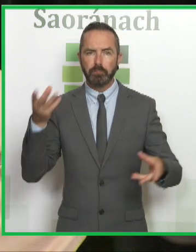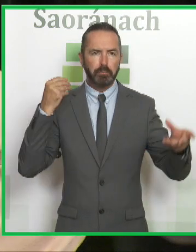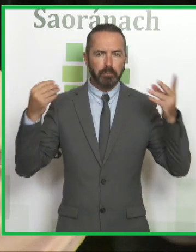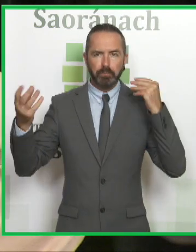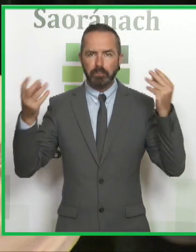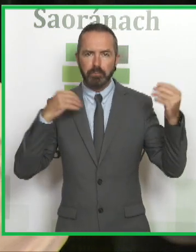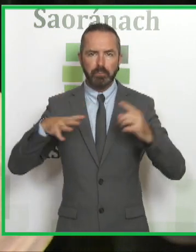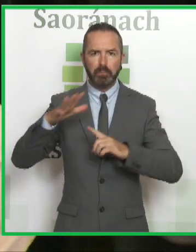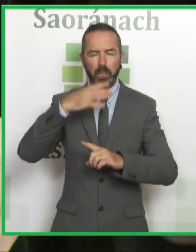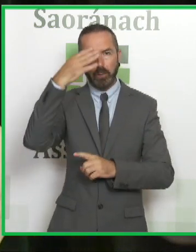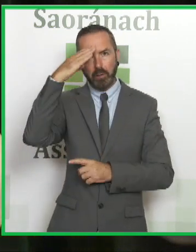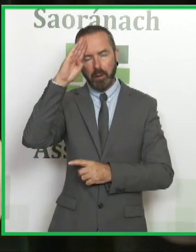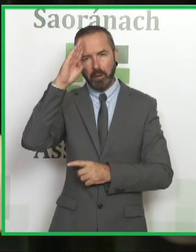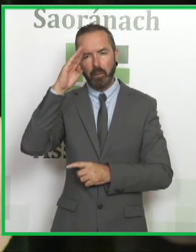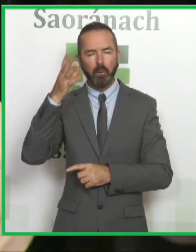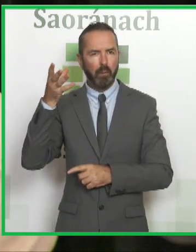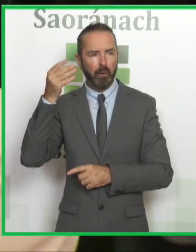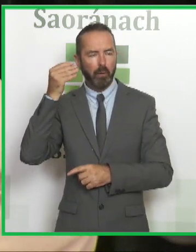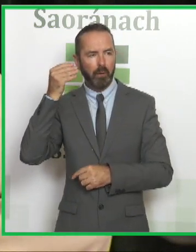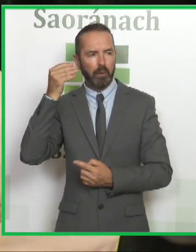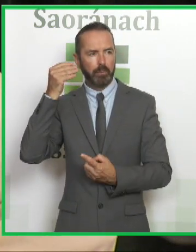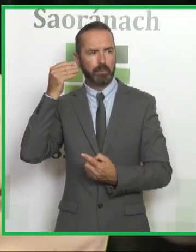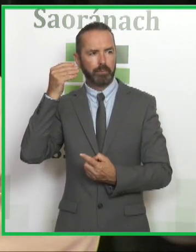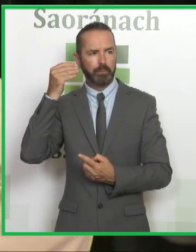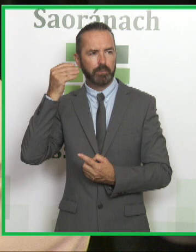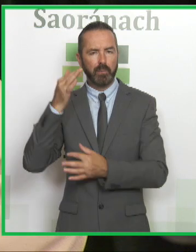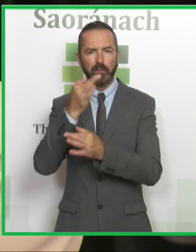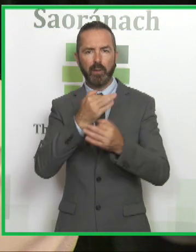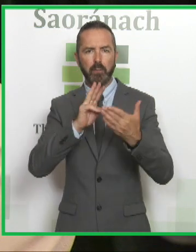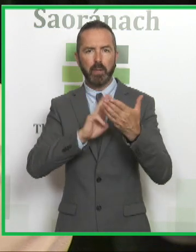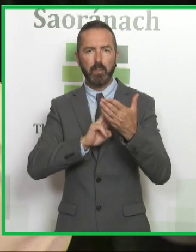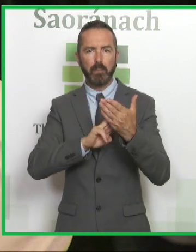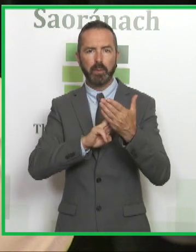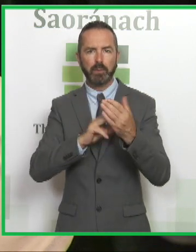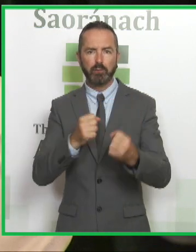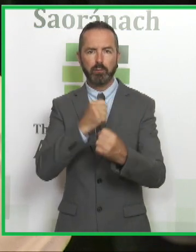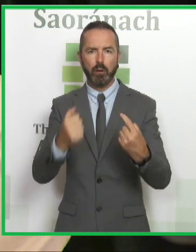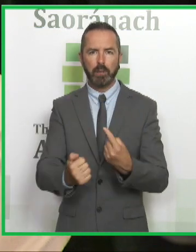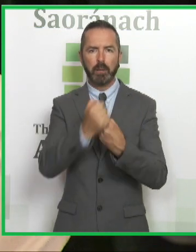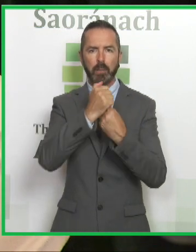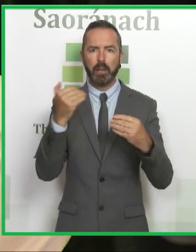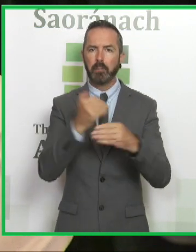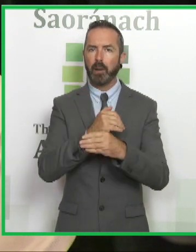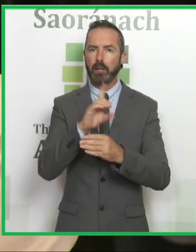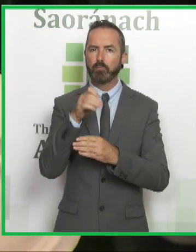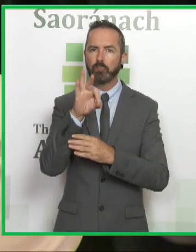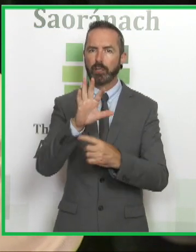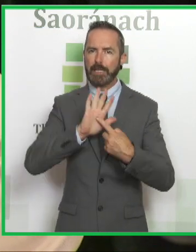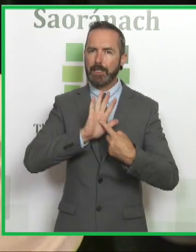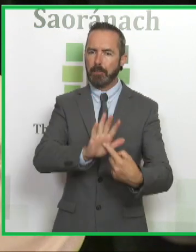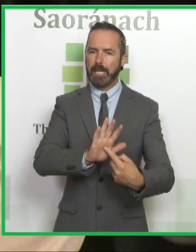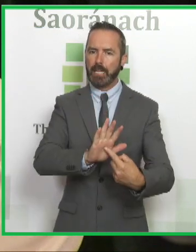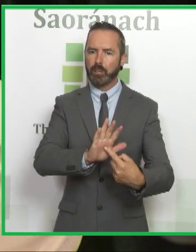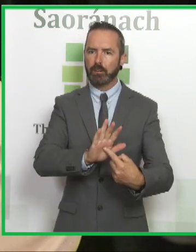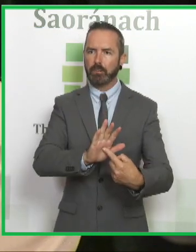across the country, we hear that family members are impacted by drug-related intimidation